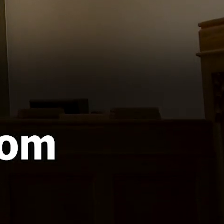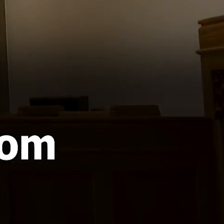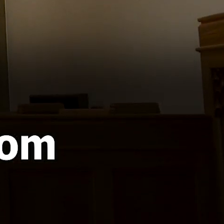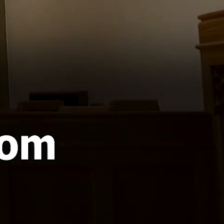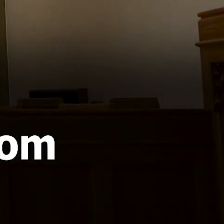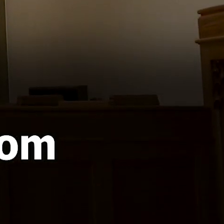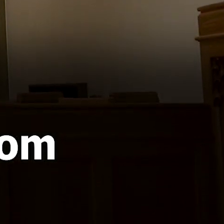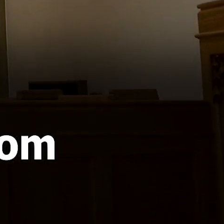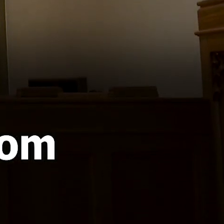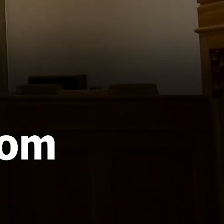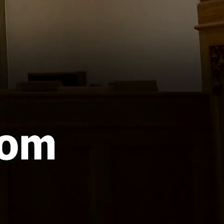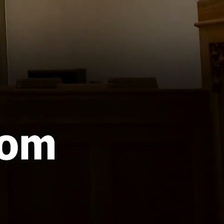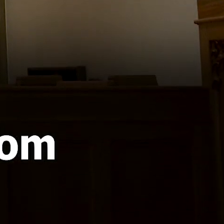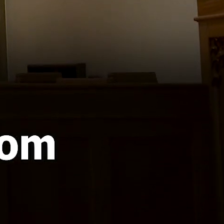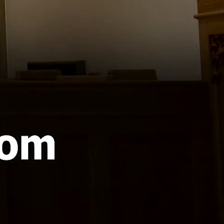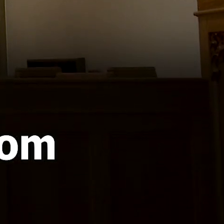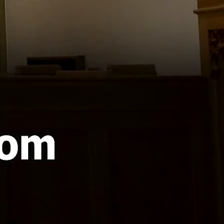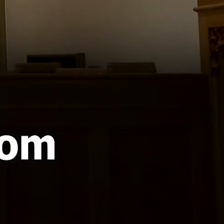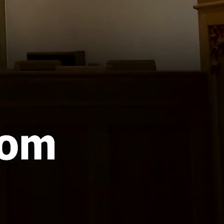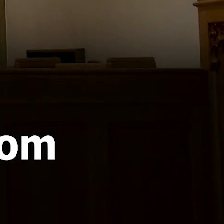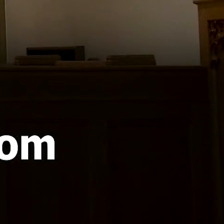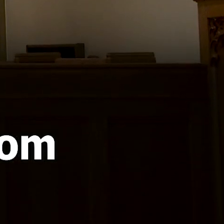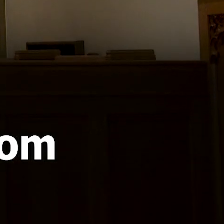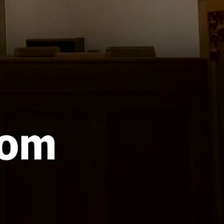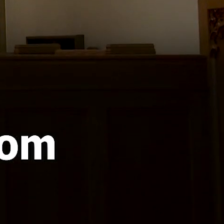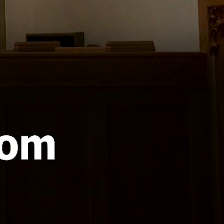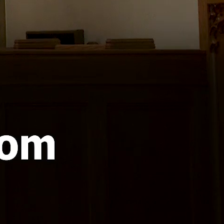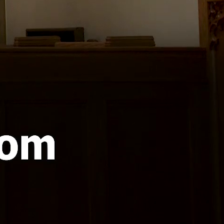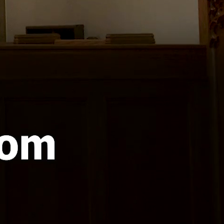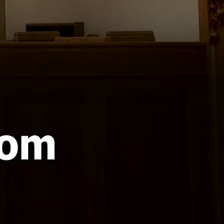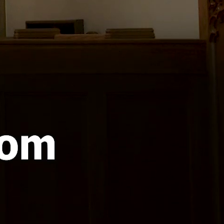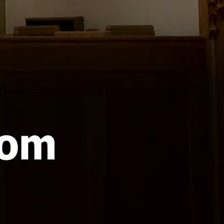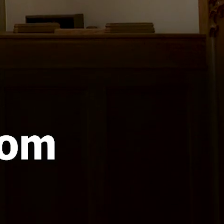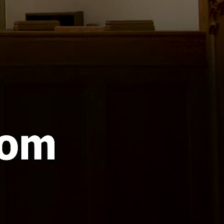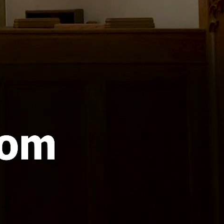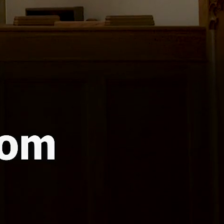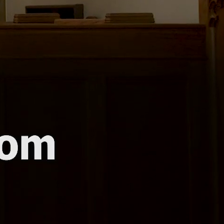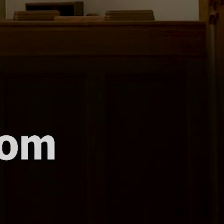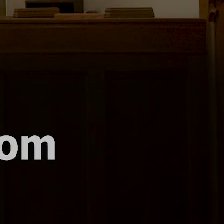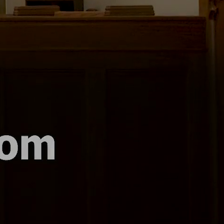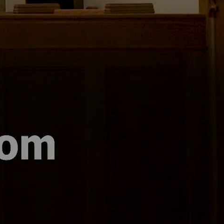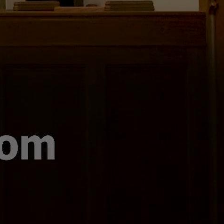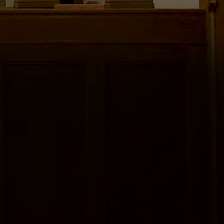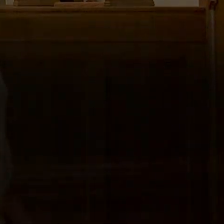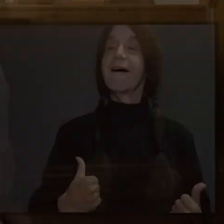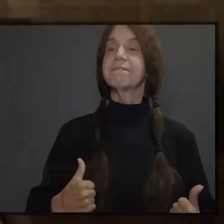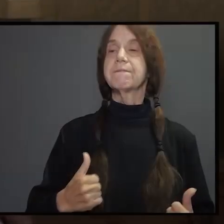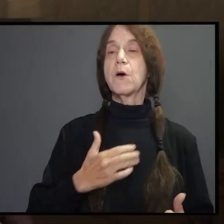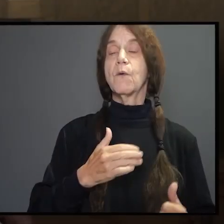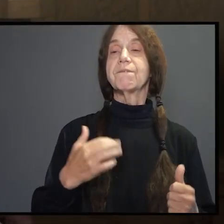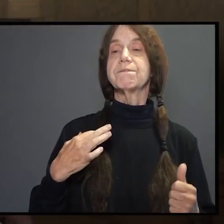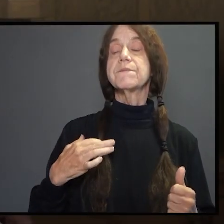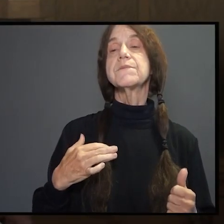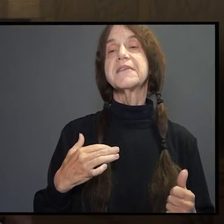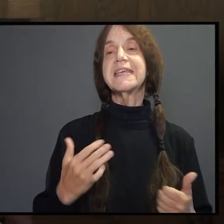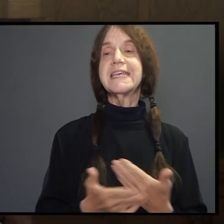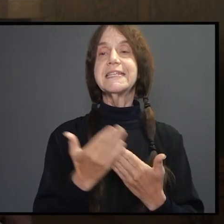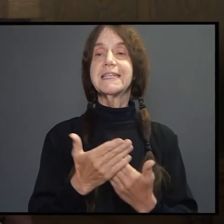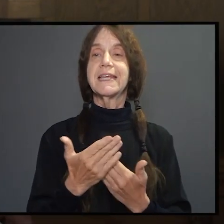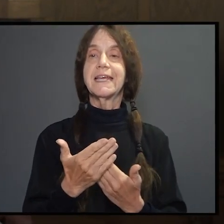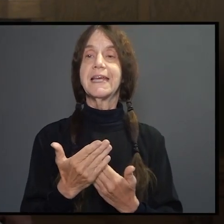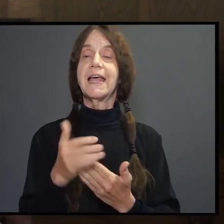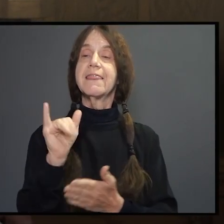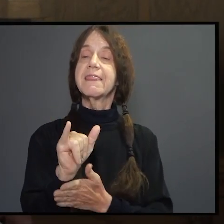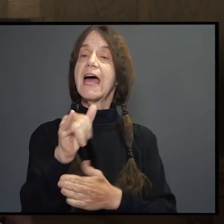and congregations of the Lutheran Church Missouri Synod from your surrounding area. On today's program, the gentle